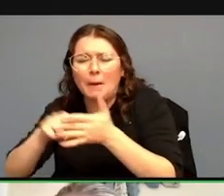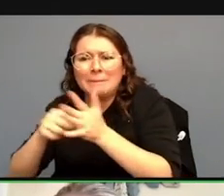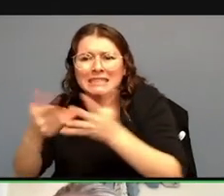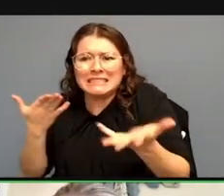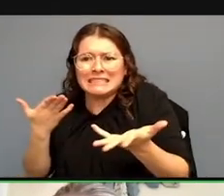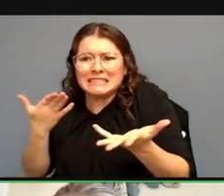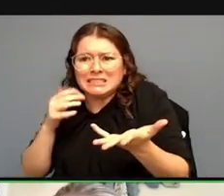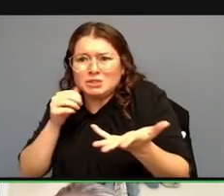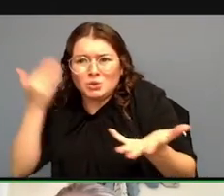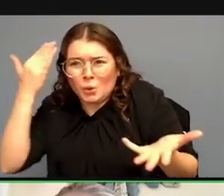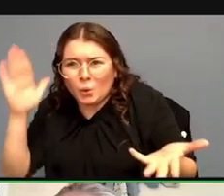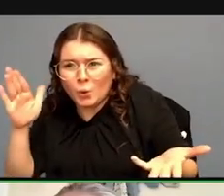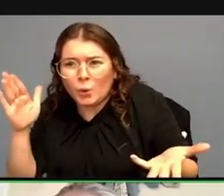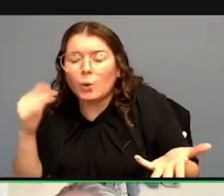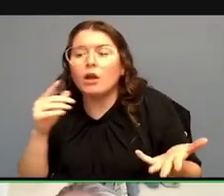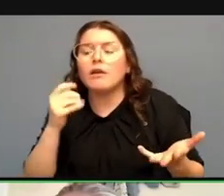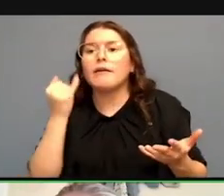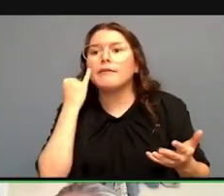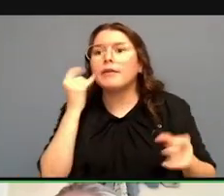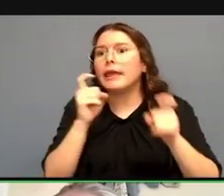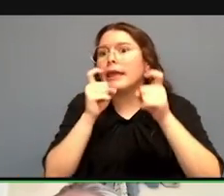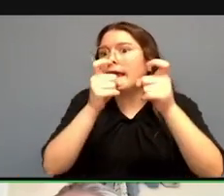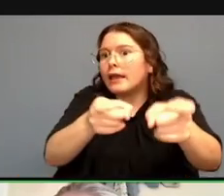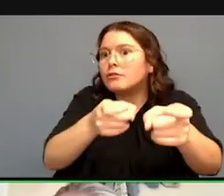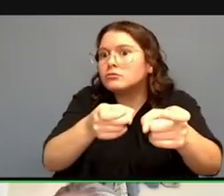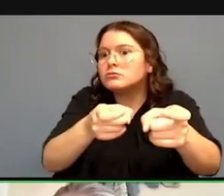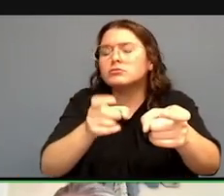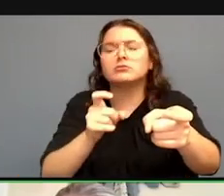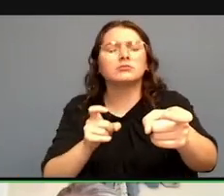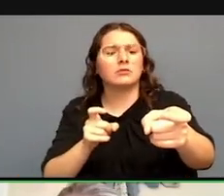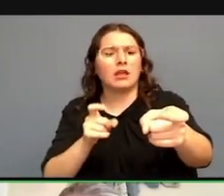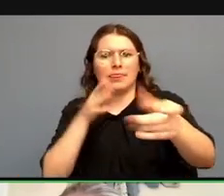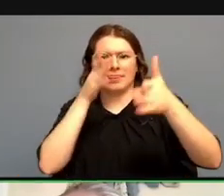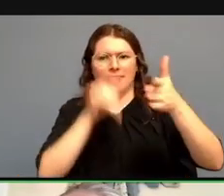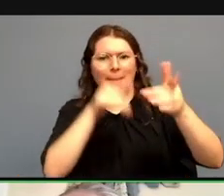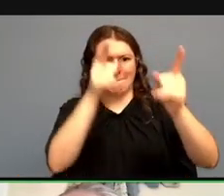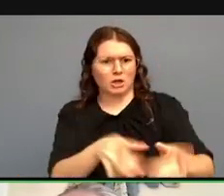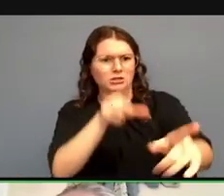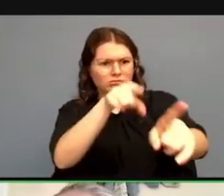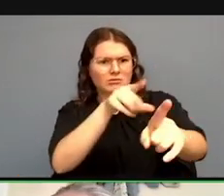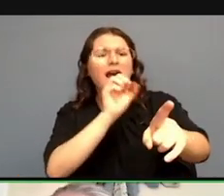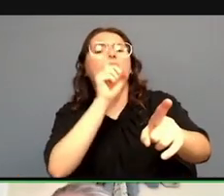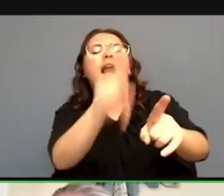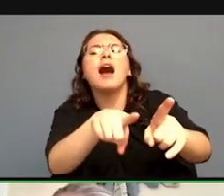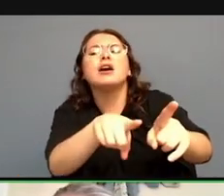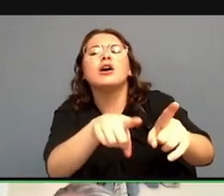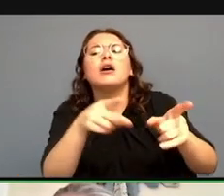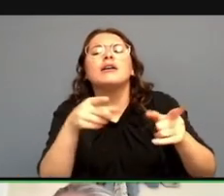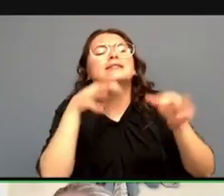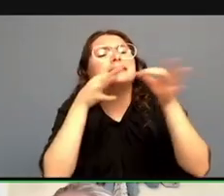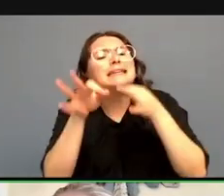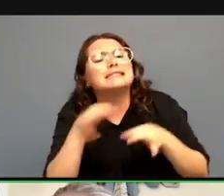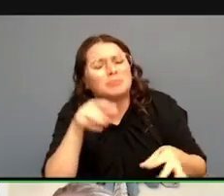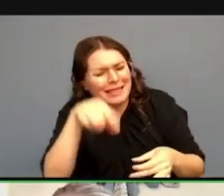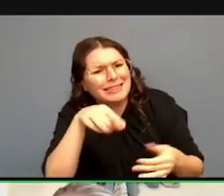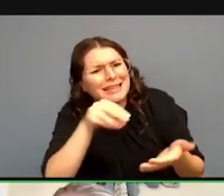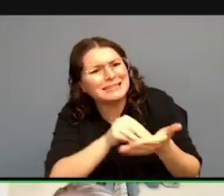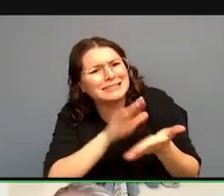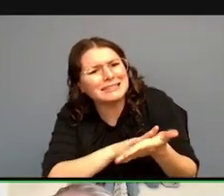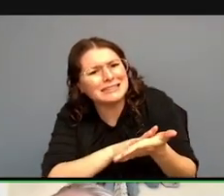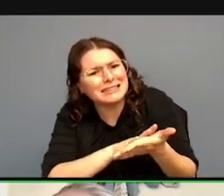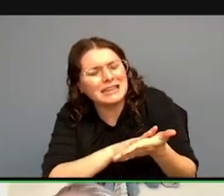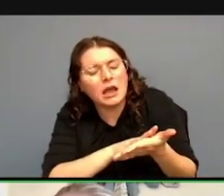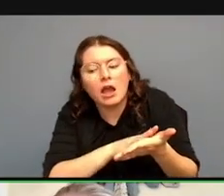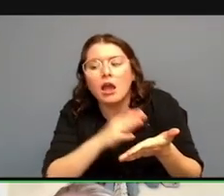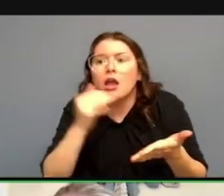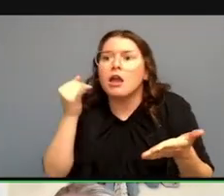gives this to you, you ask them, please explain this document to me, because in order for you to sign consent to this,